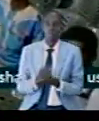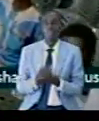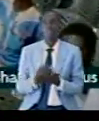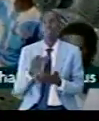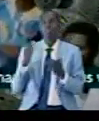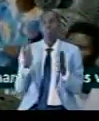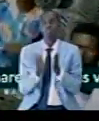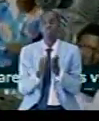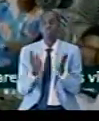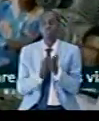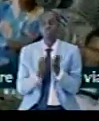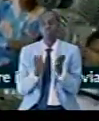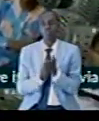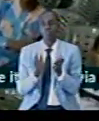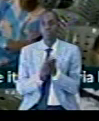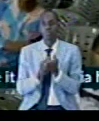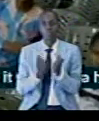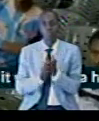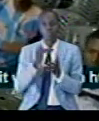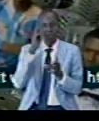for Jesus.